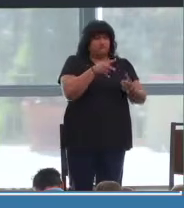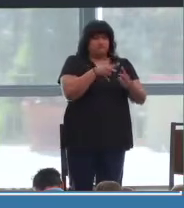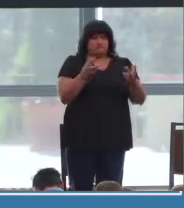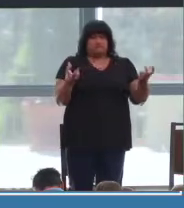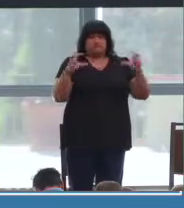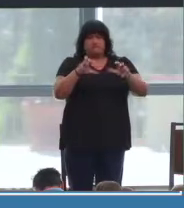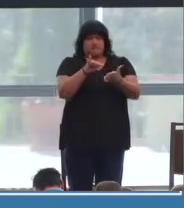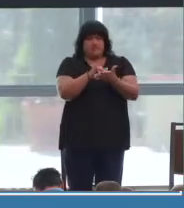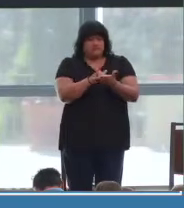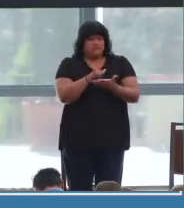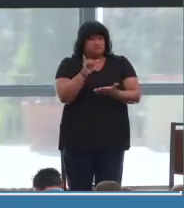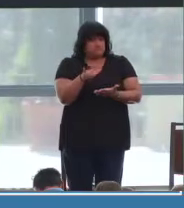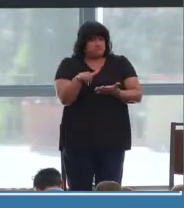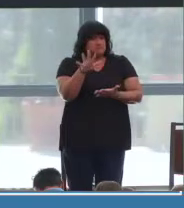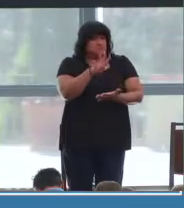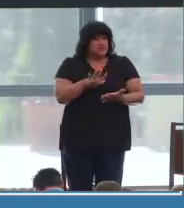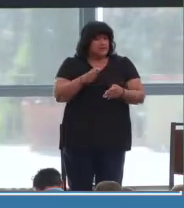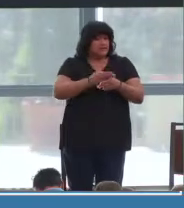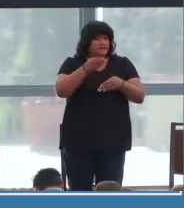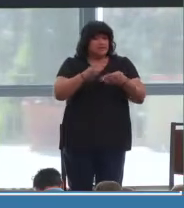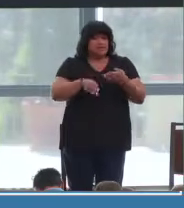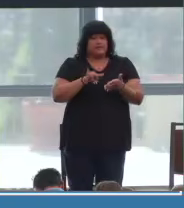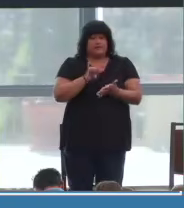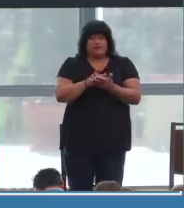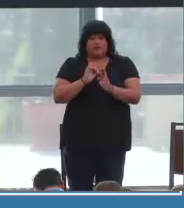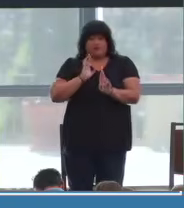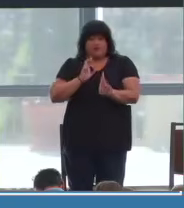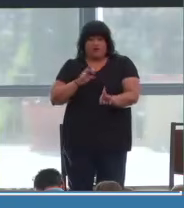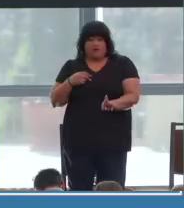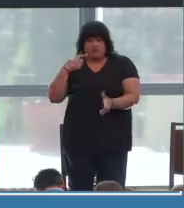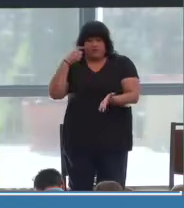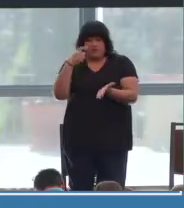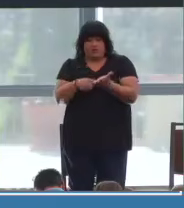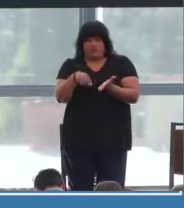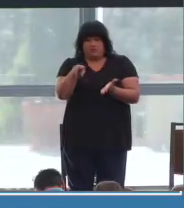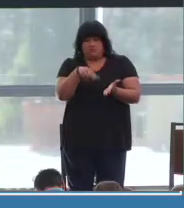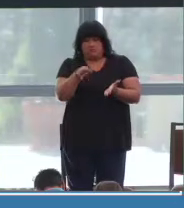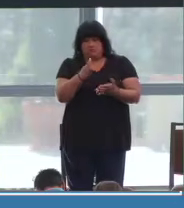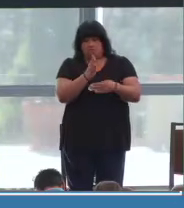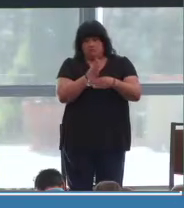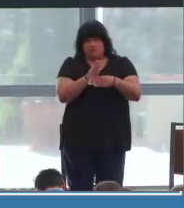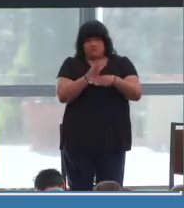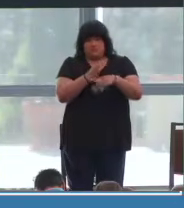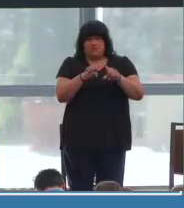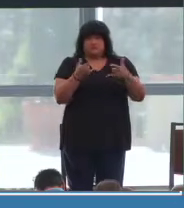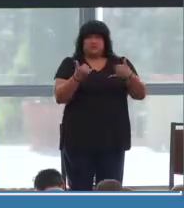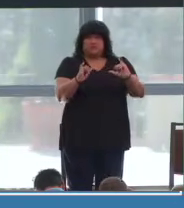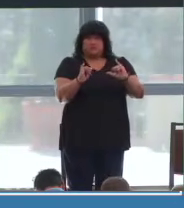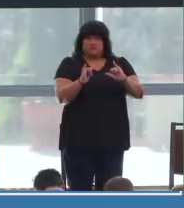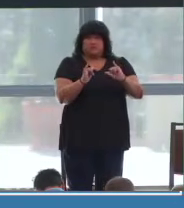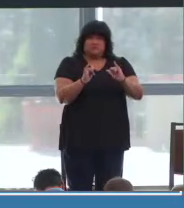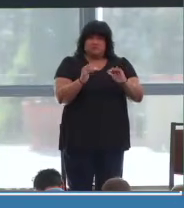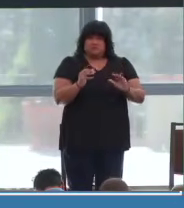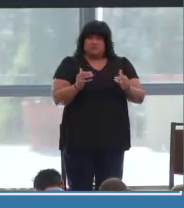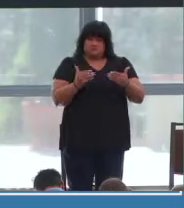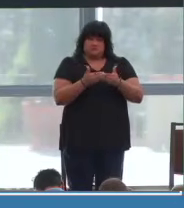it's about complete. And I think the responses that we're going to see are modest, but it's still an advance, but it's